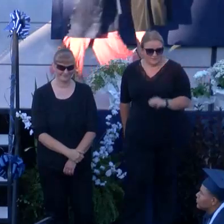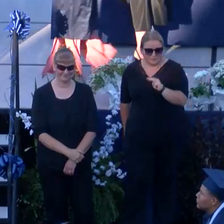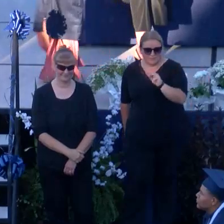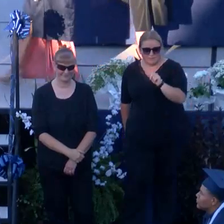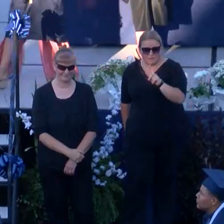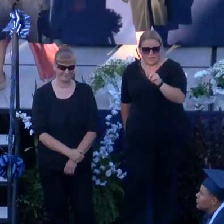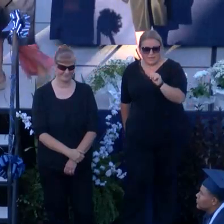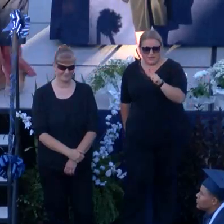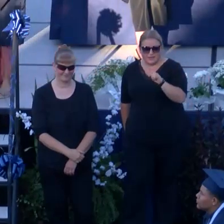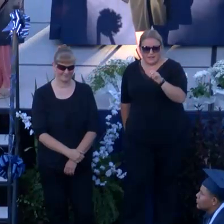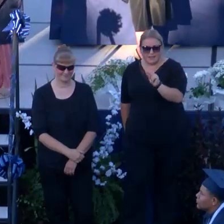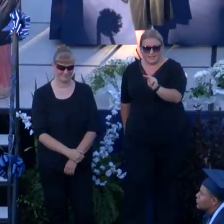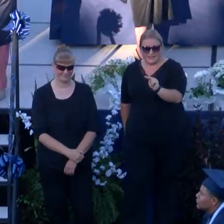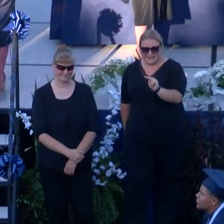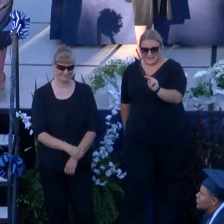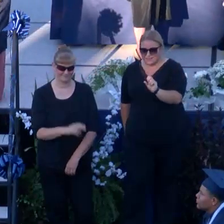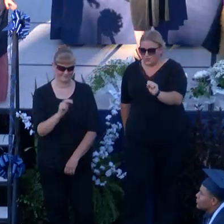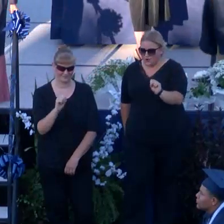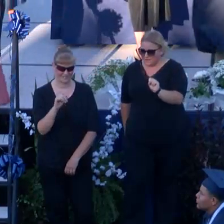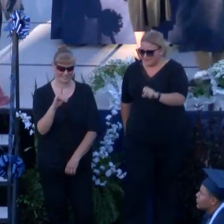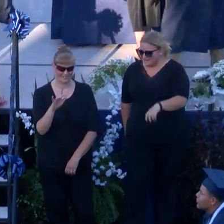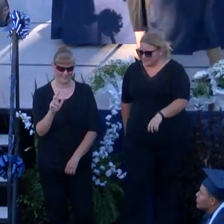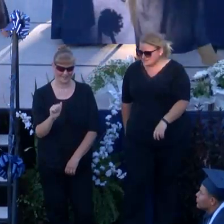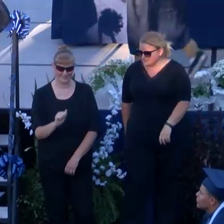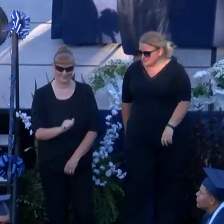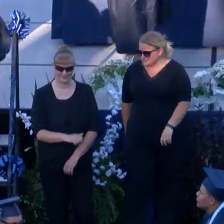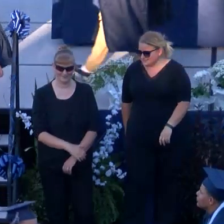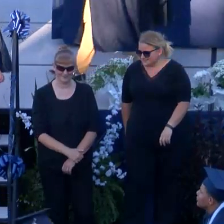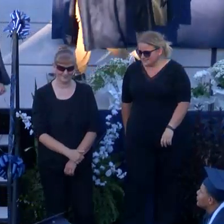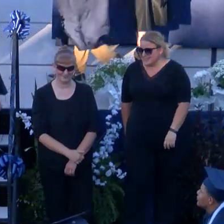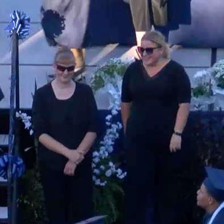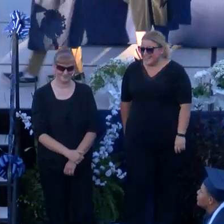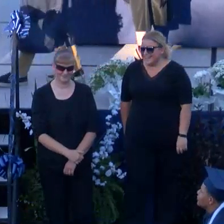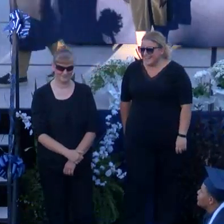Marlene Linares Torres. Matthew Croner.